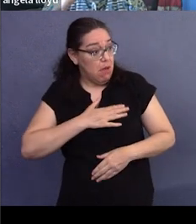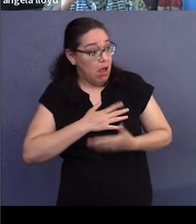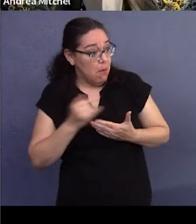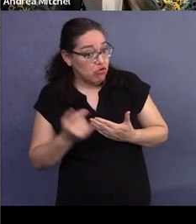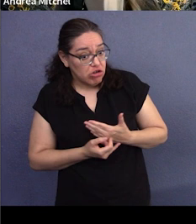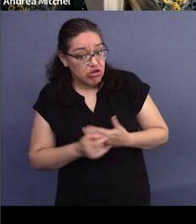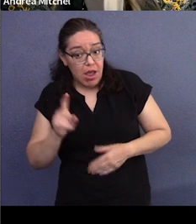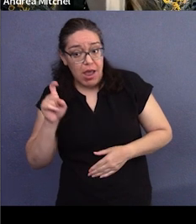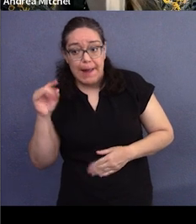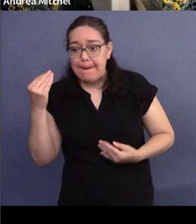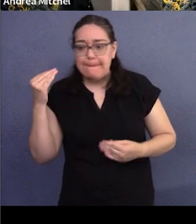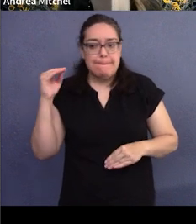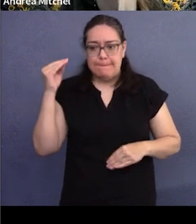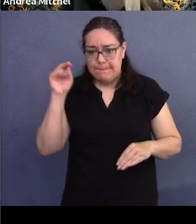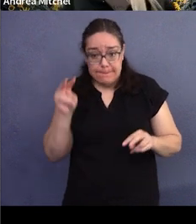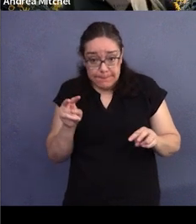No.